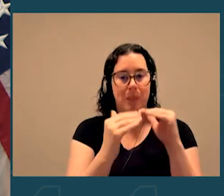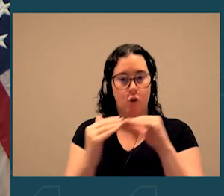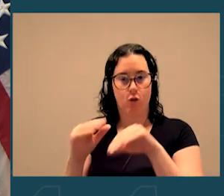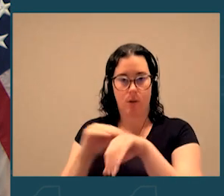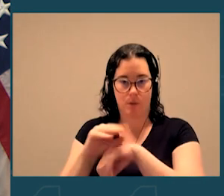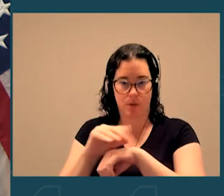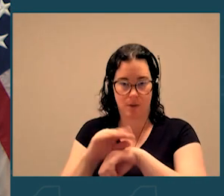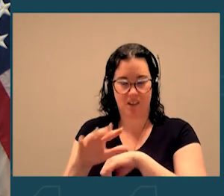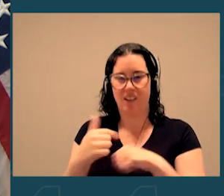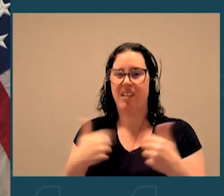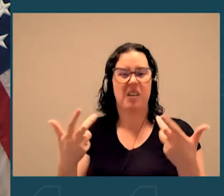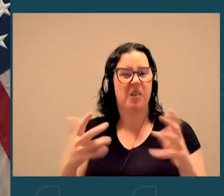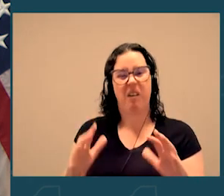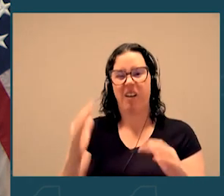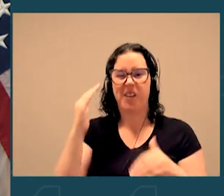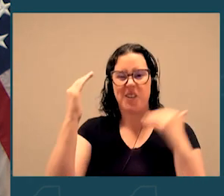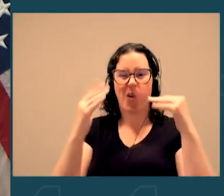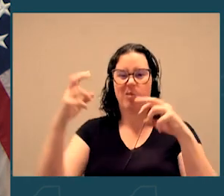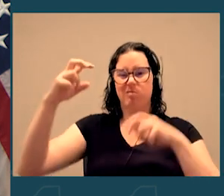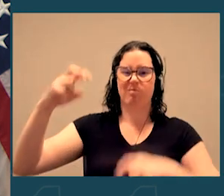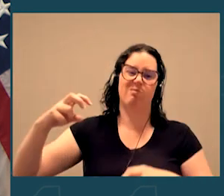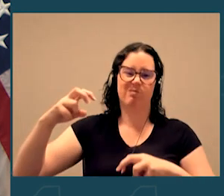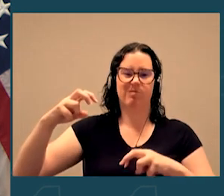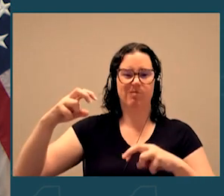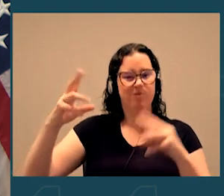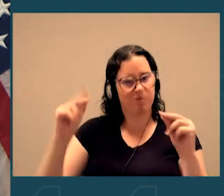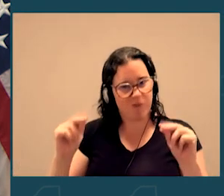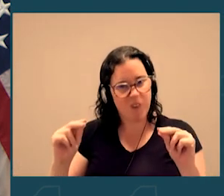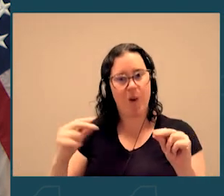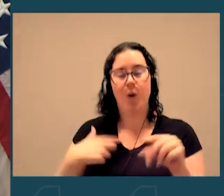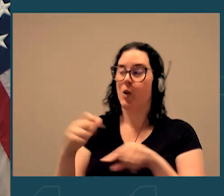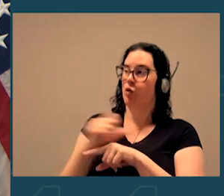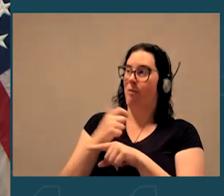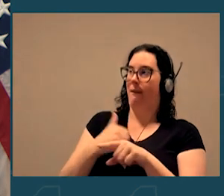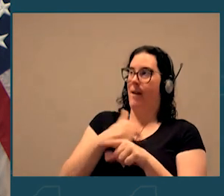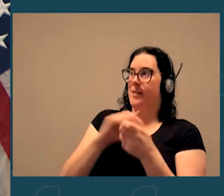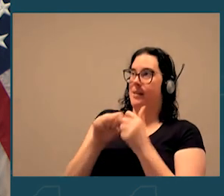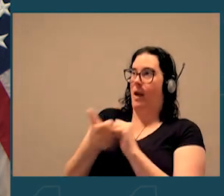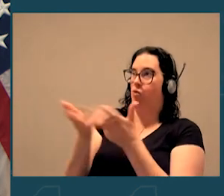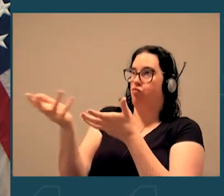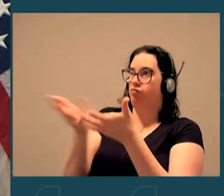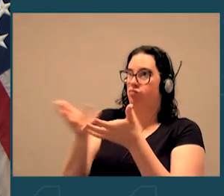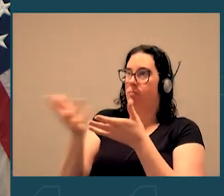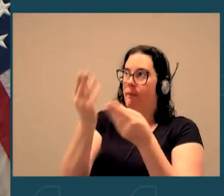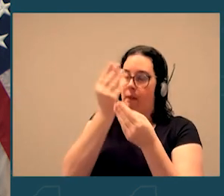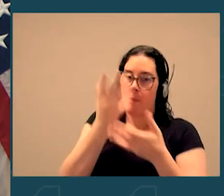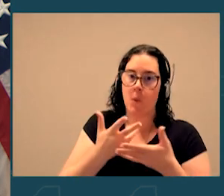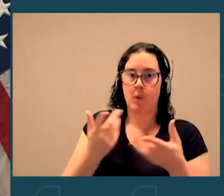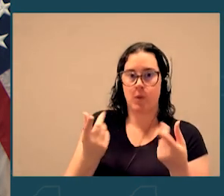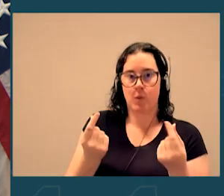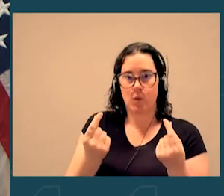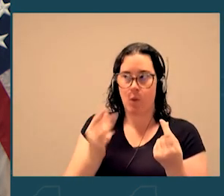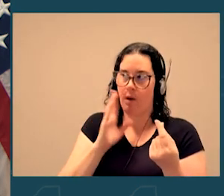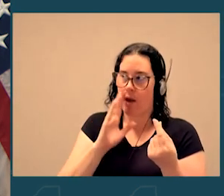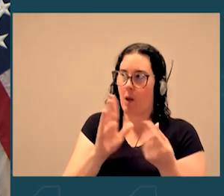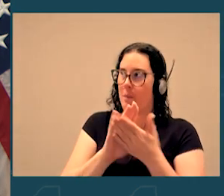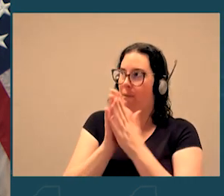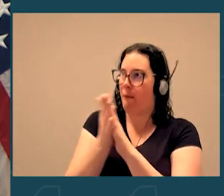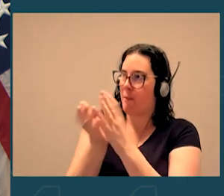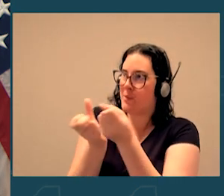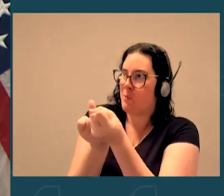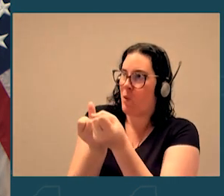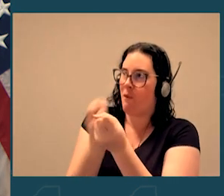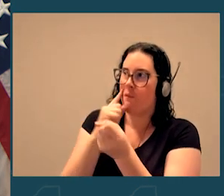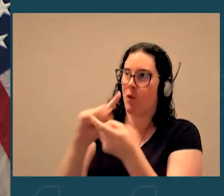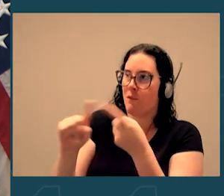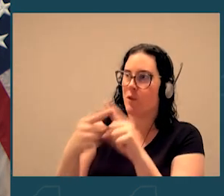They don't want to talk to adults sometimes. Train us, tell us what we need to know. Let us be that ambassador. Let us tell them they're going to